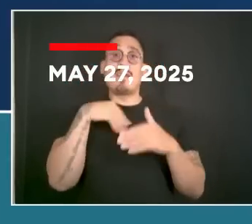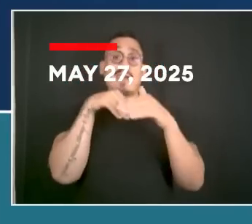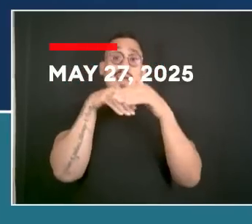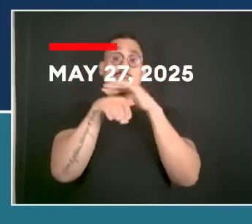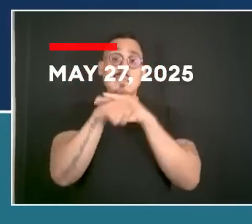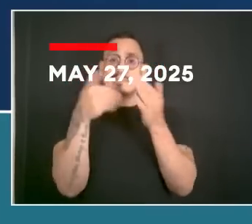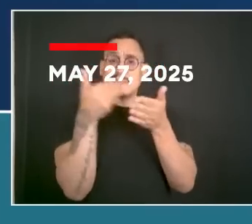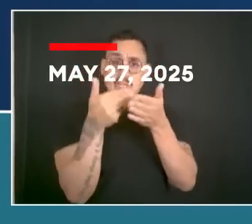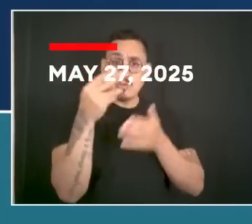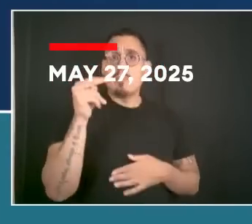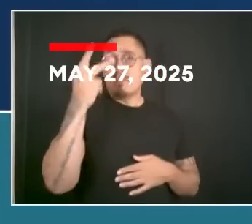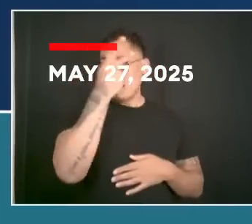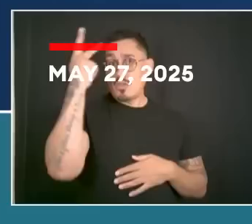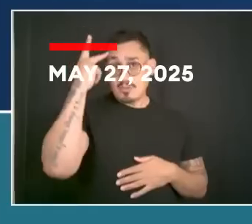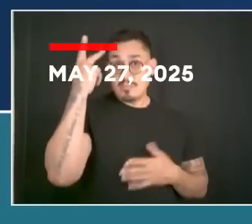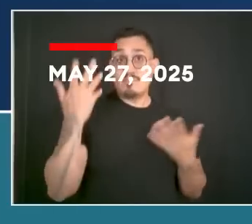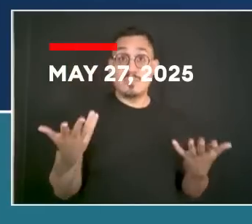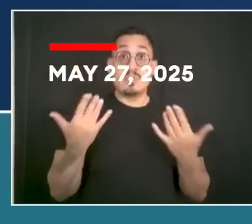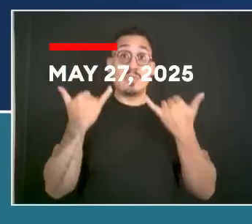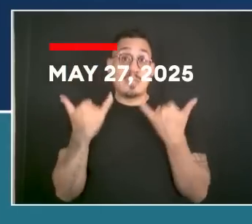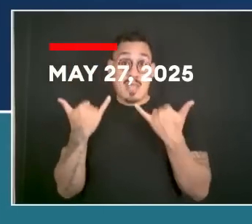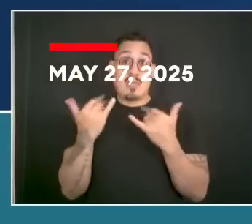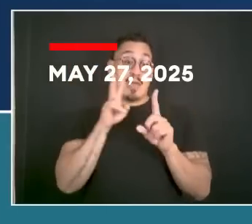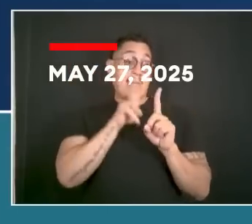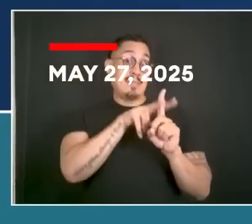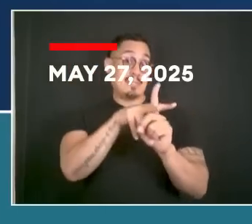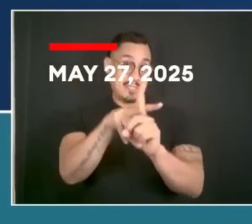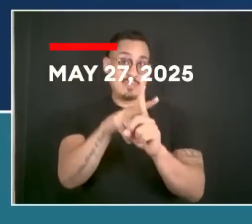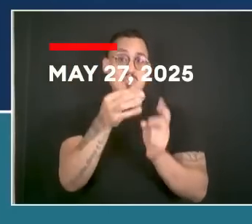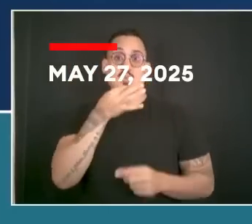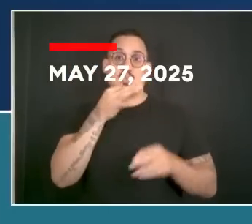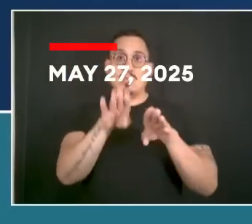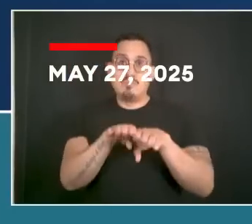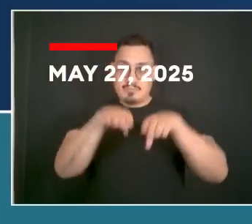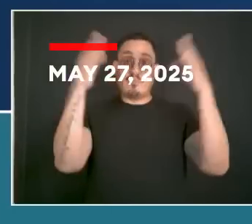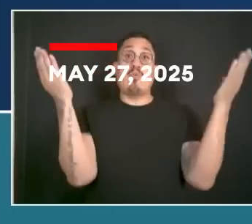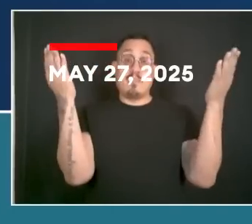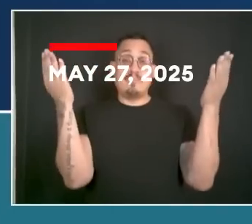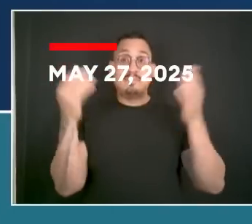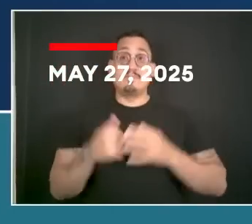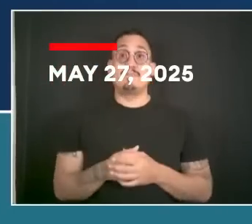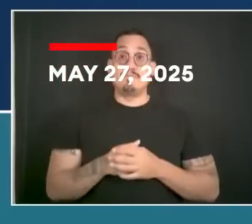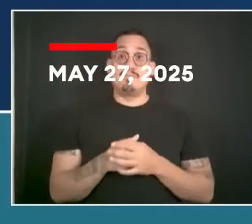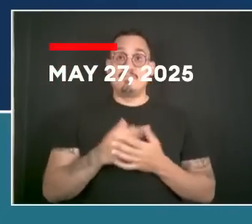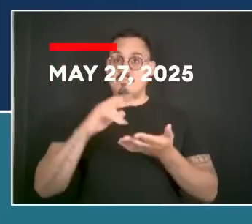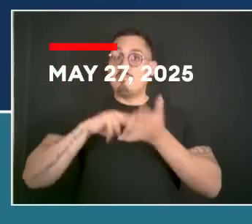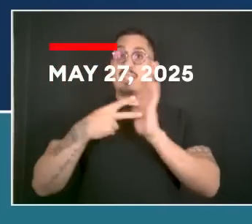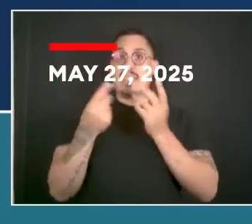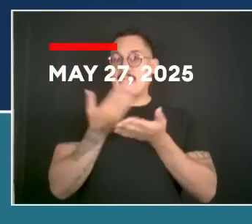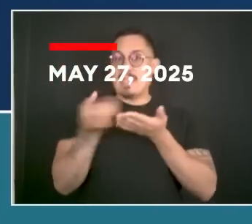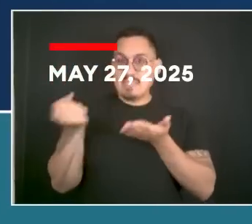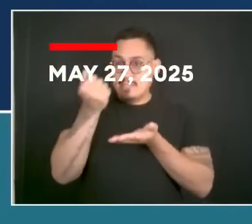ULUP applications is going to make possible for us to get stuff built in our Get Stuff Built